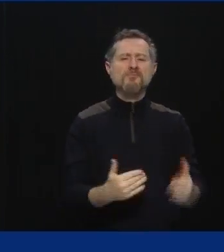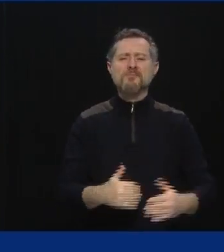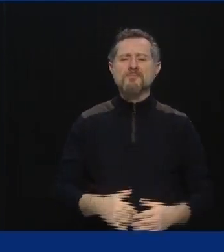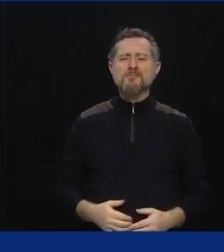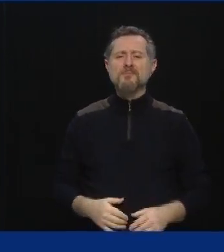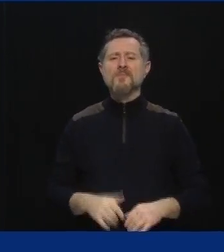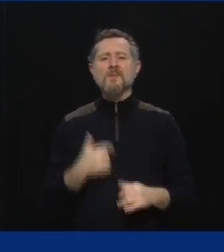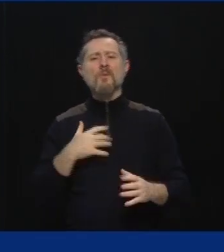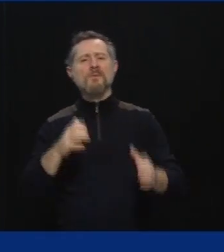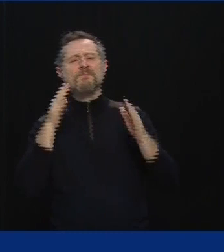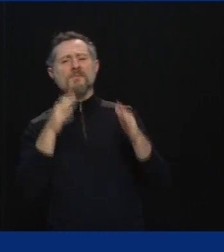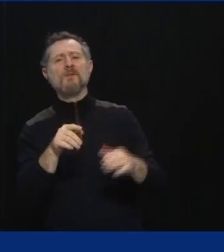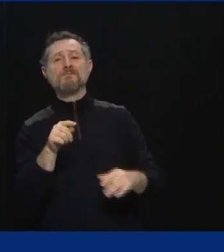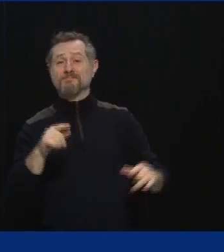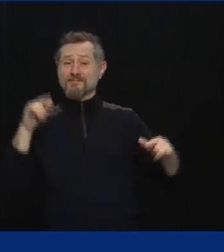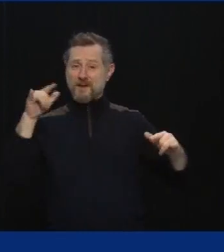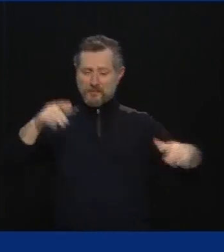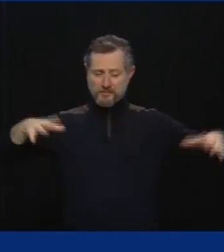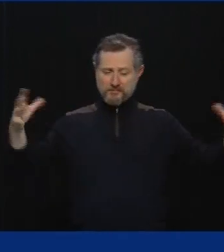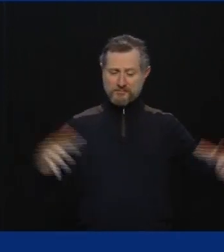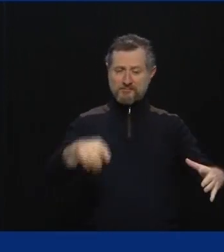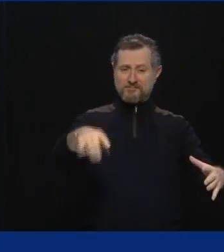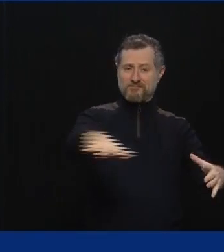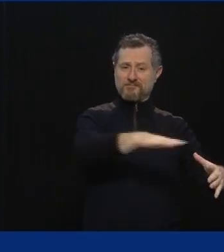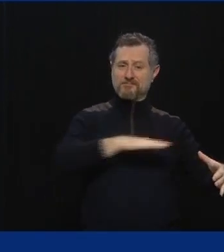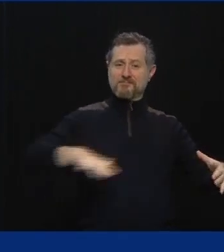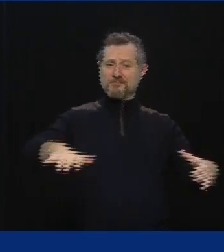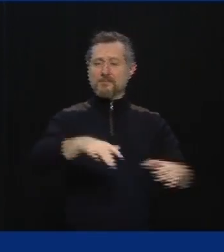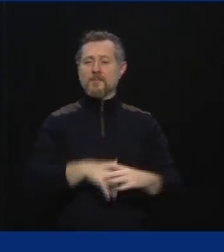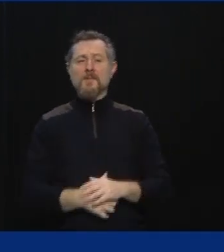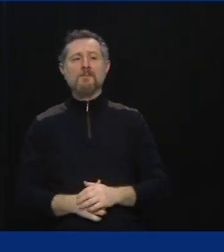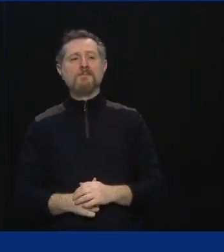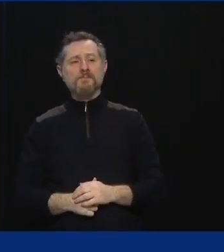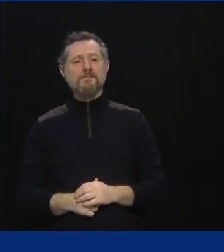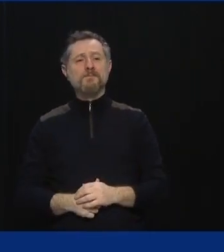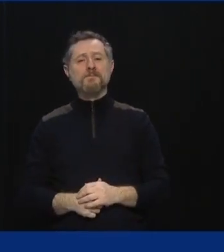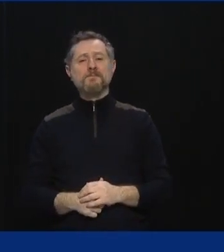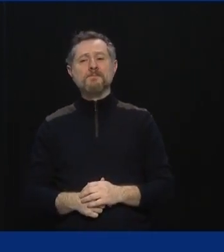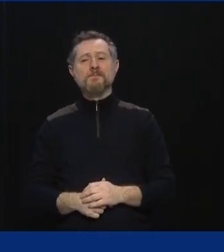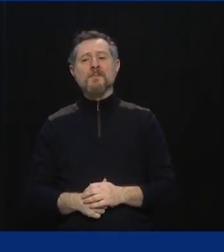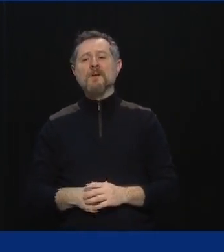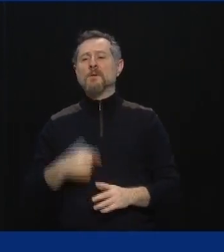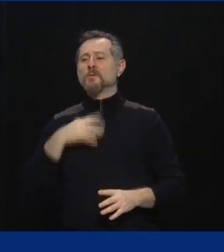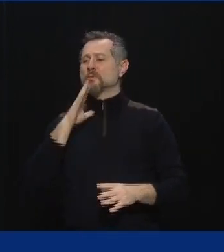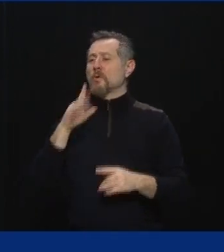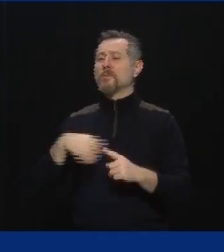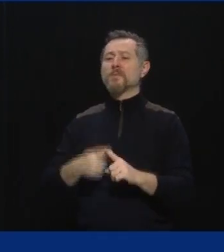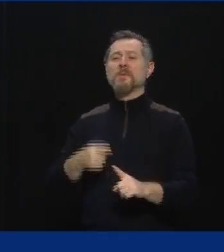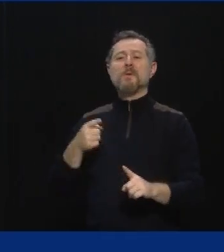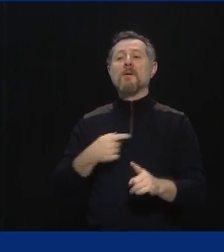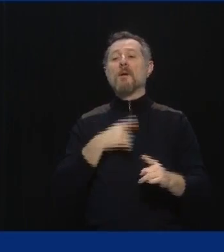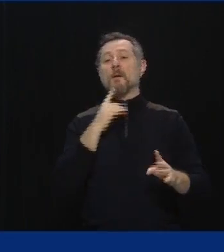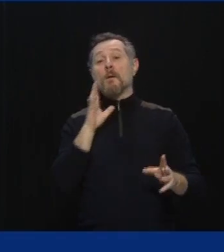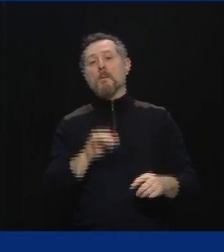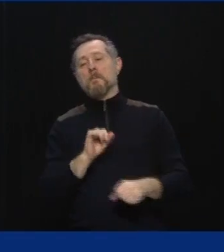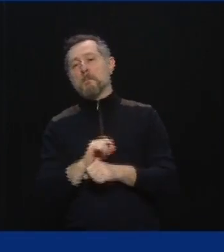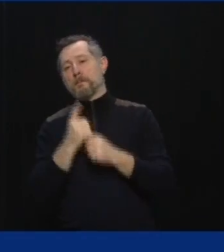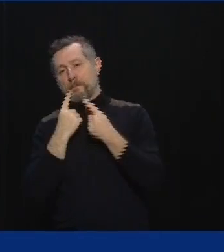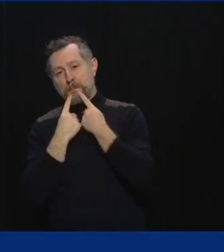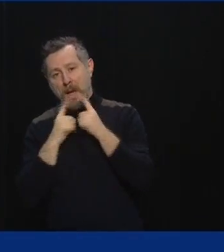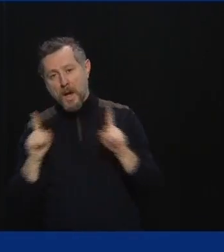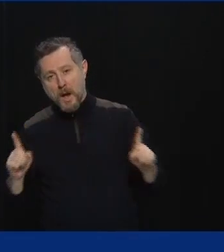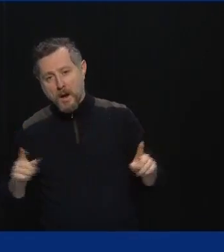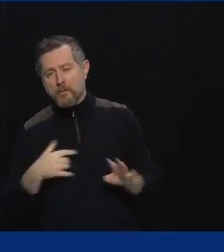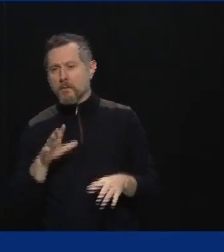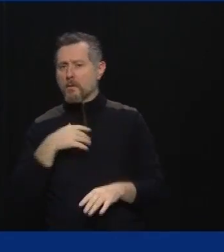focusing on our airports. And I want to talk about a little bit about how fact that this is long overdue. And I love the airports. I mean, I have